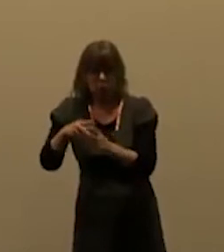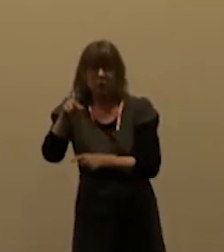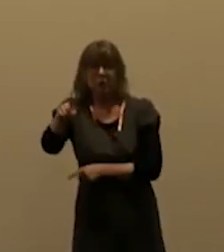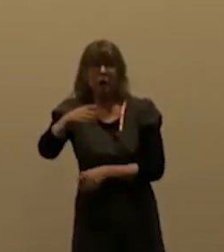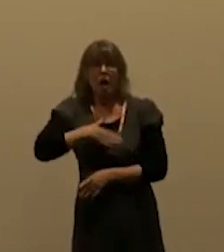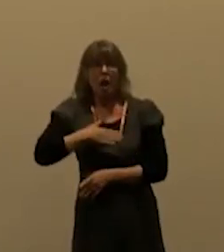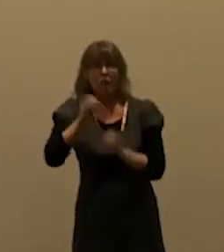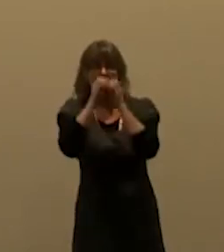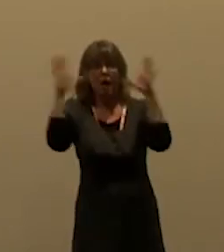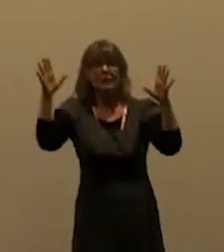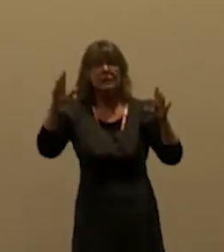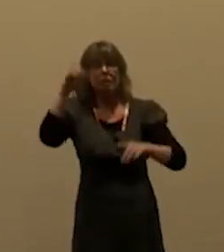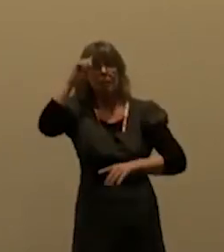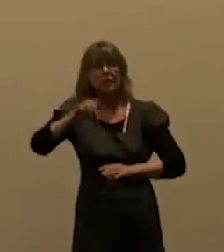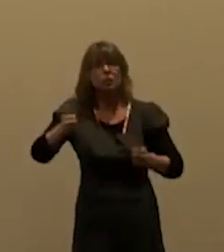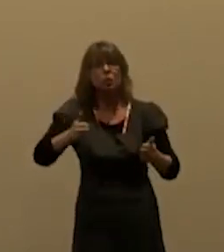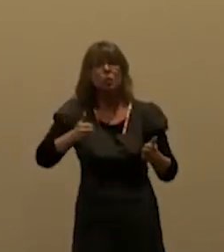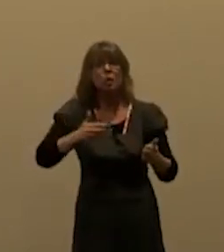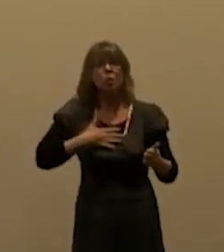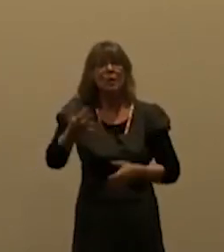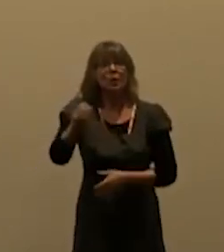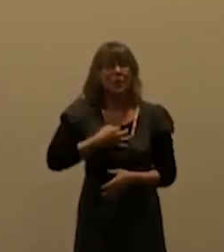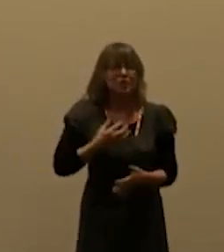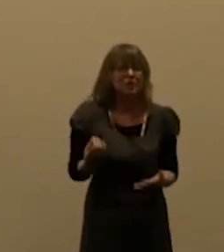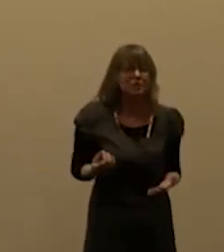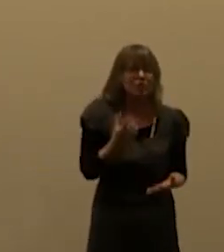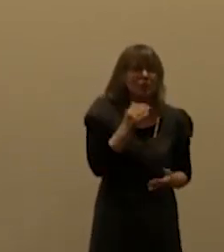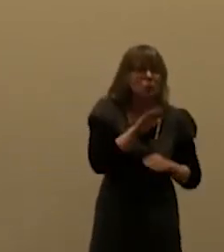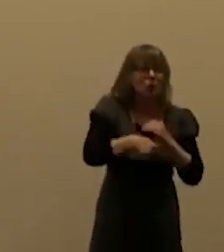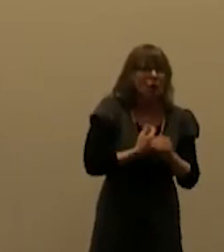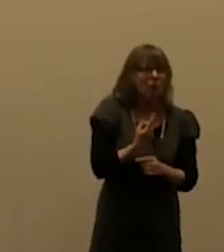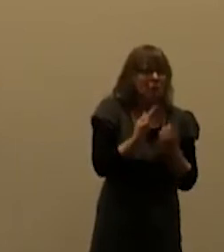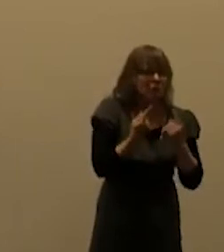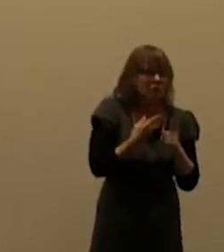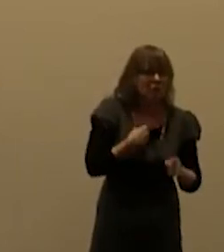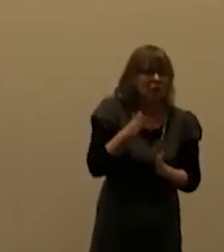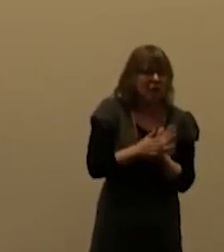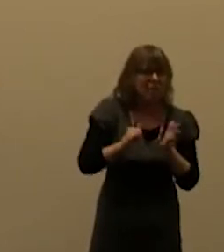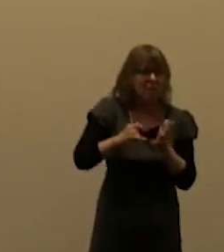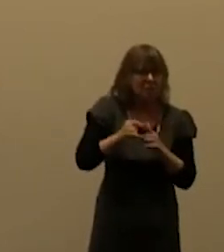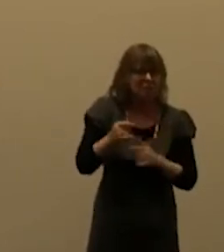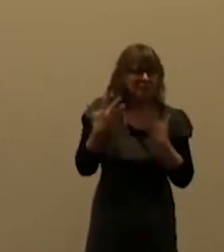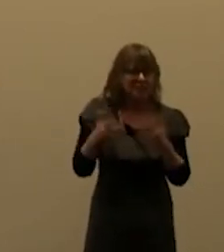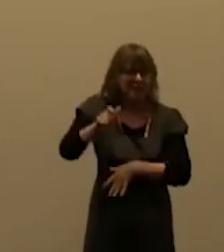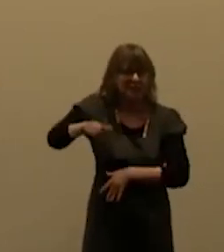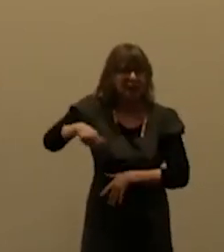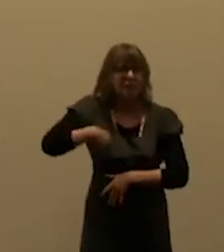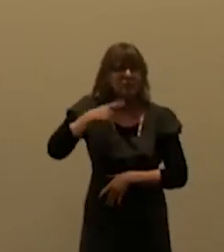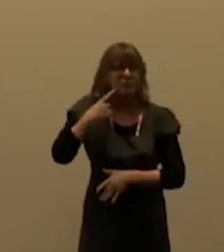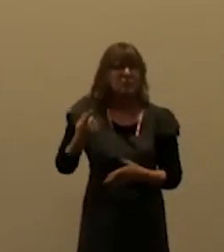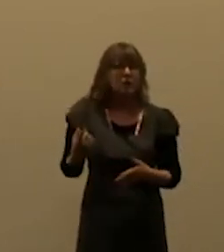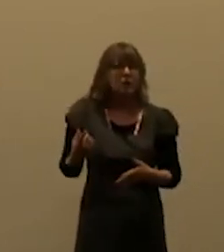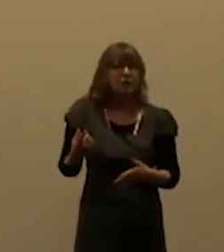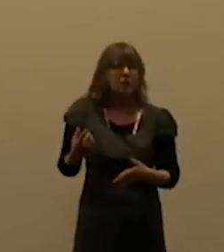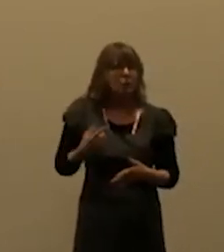think it's really good. One question, you may have cut out. Yeah. If I was an MSP with about 10 clients, what permissions do you require